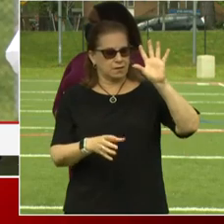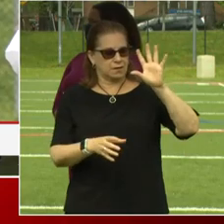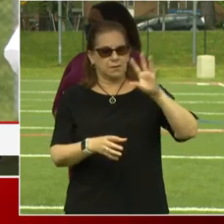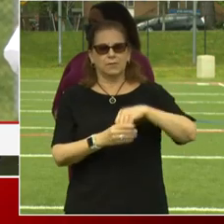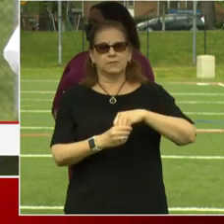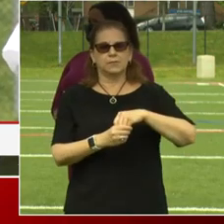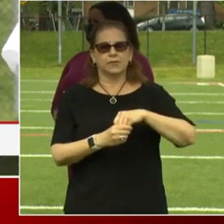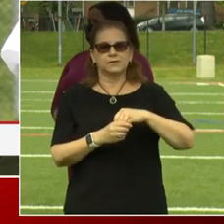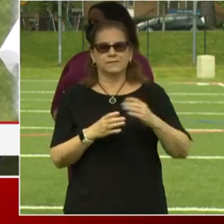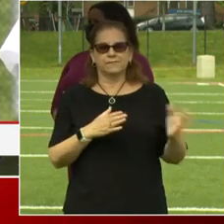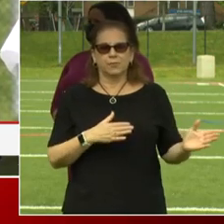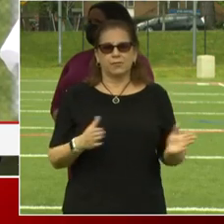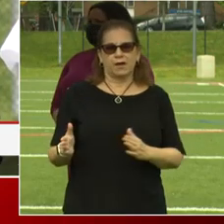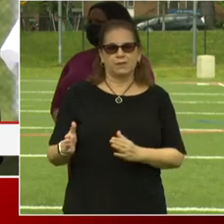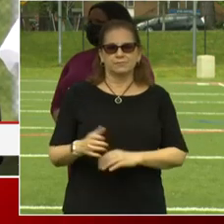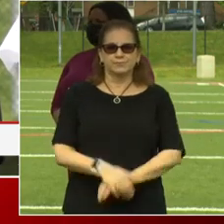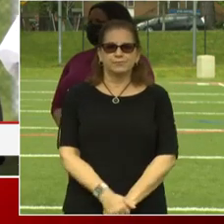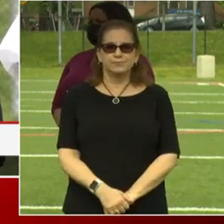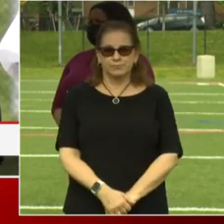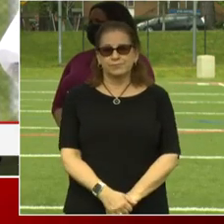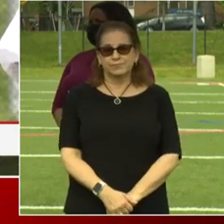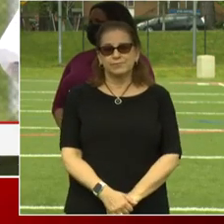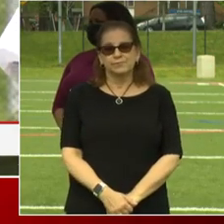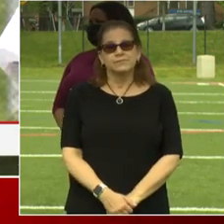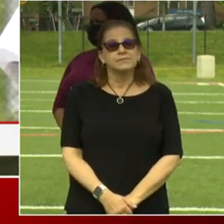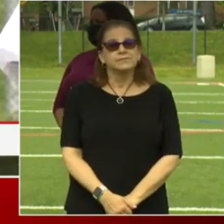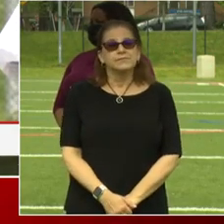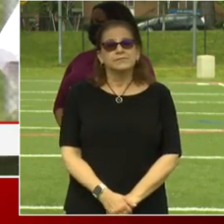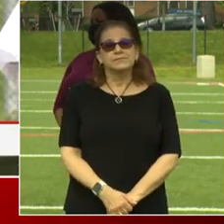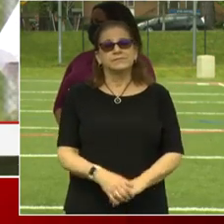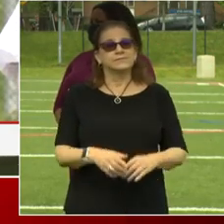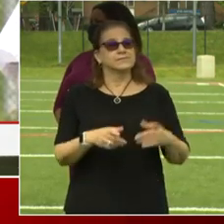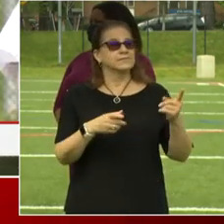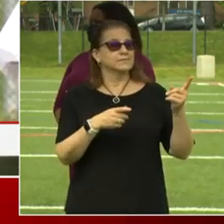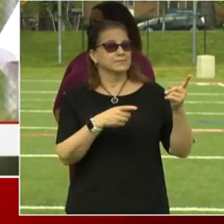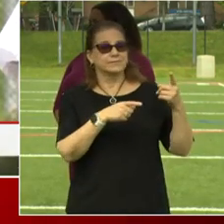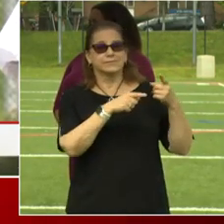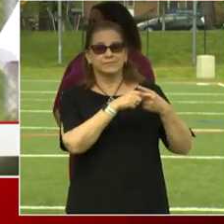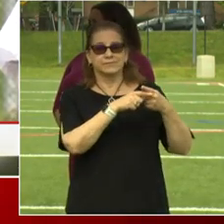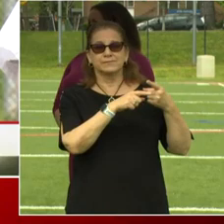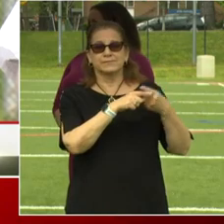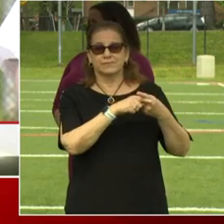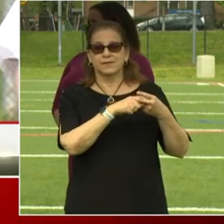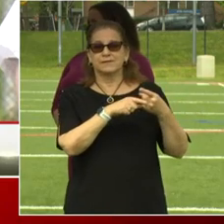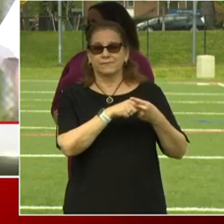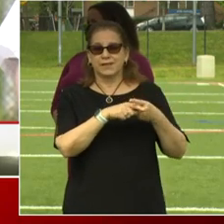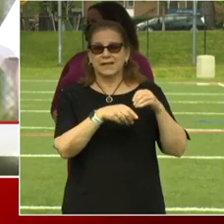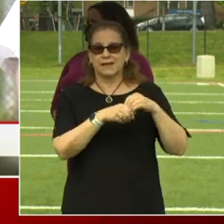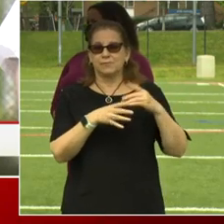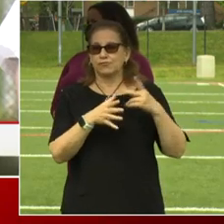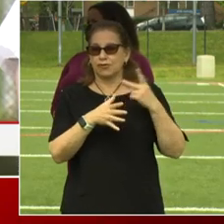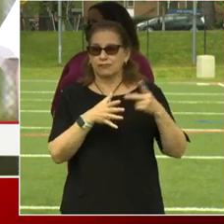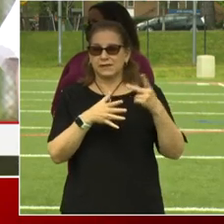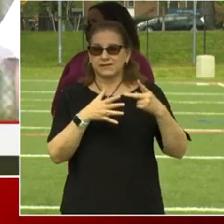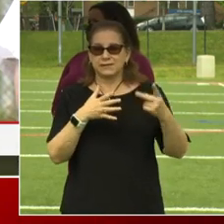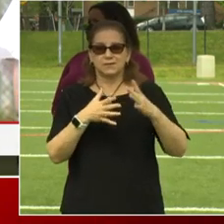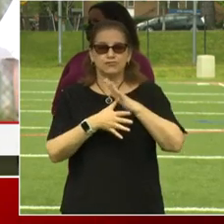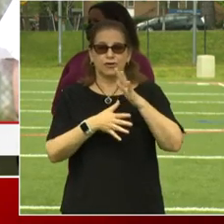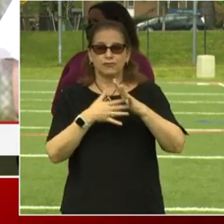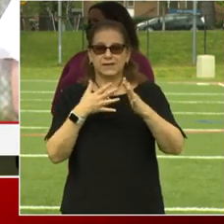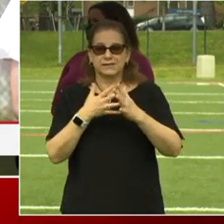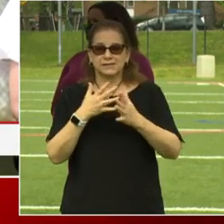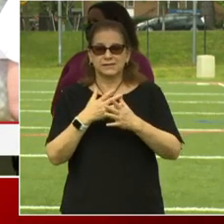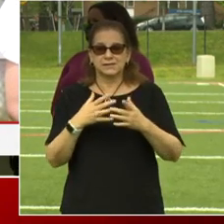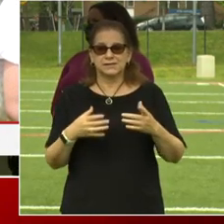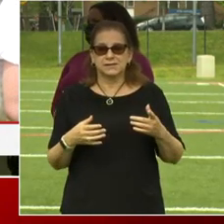there are inherently conflicting priorities. And a problem in the past is that the Zoning Commission, in its orders, did